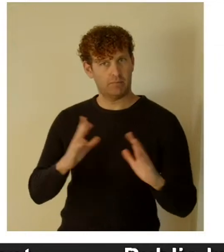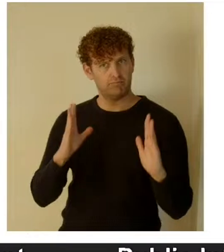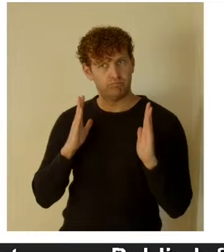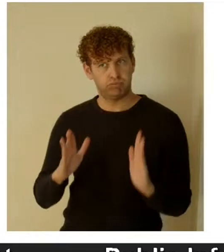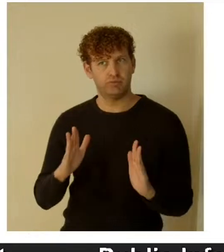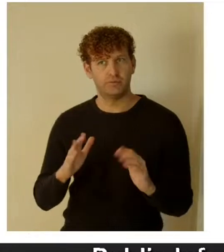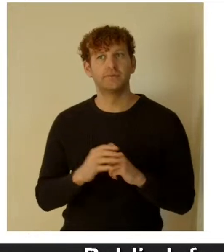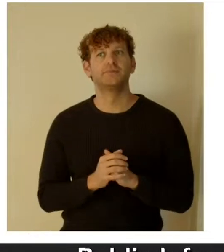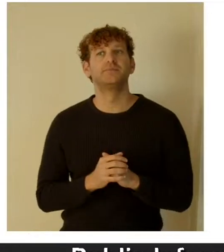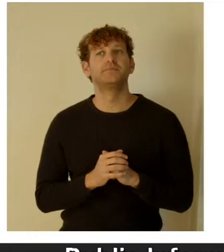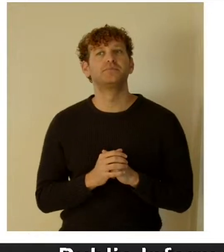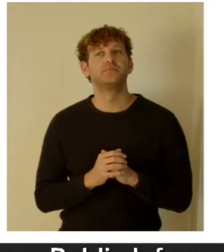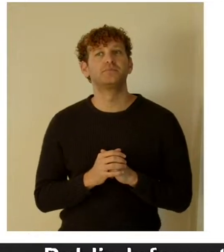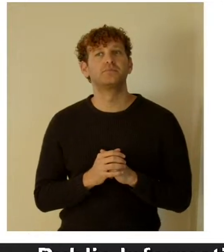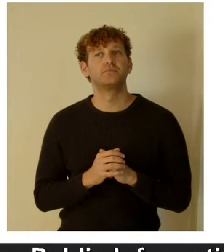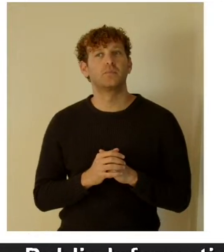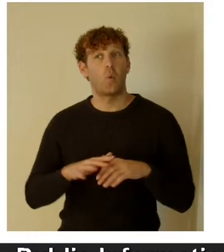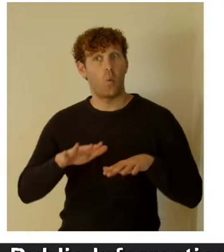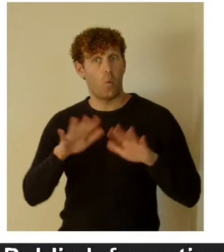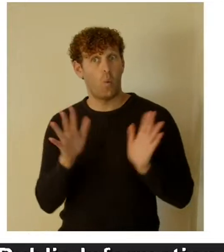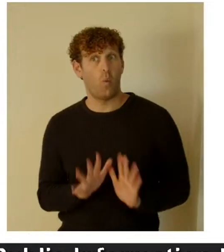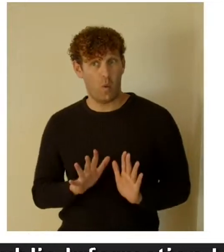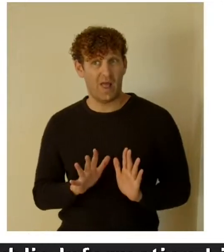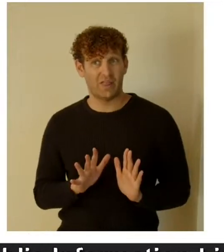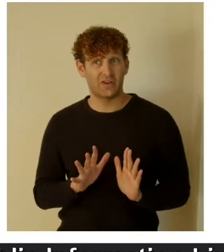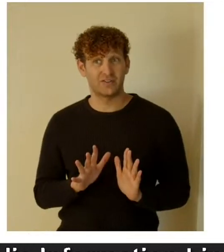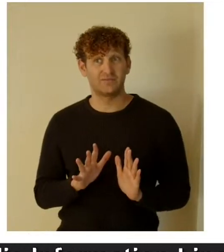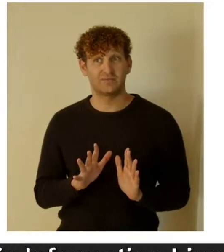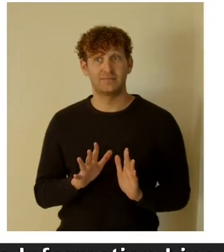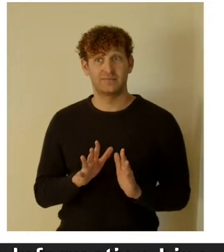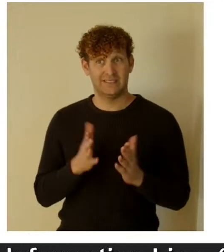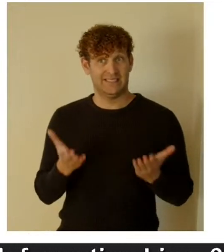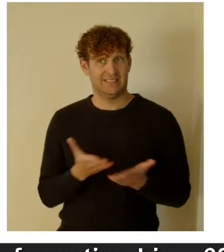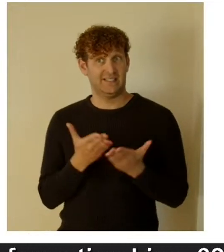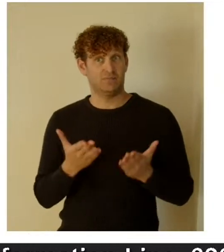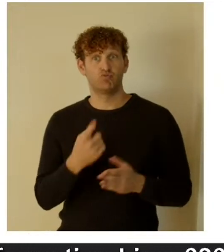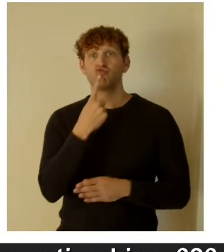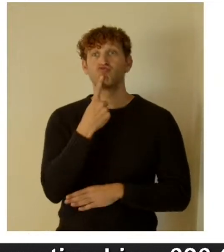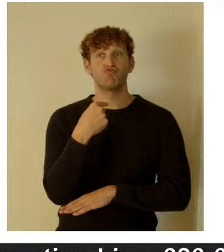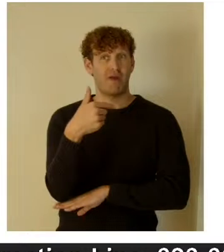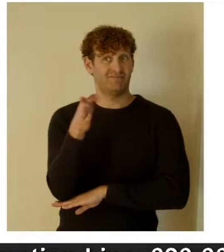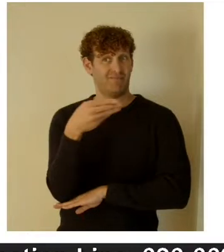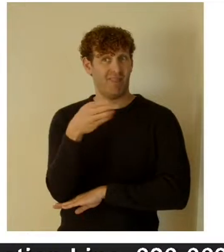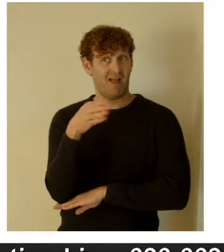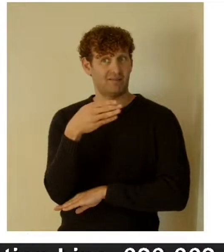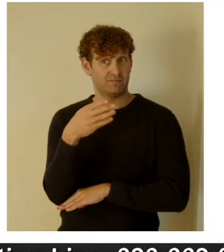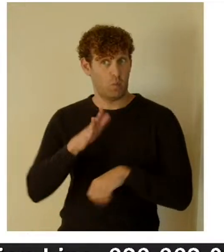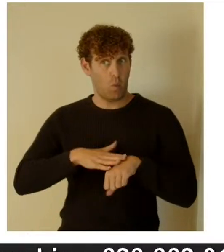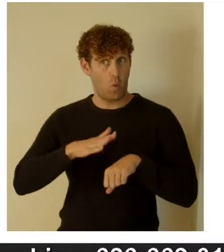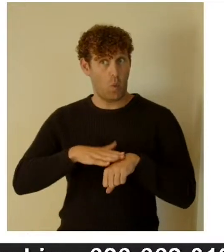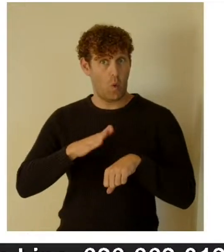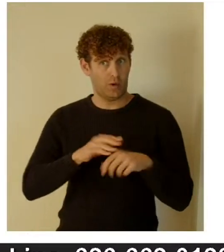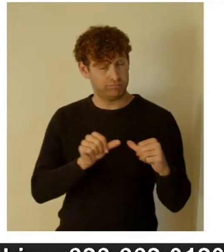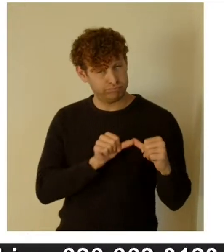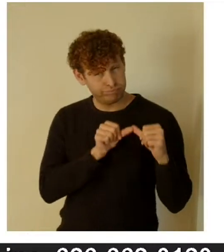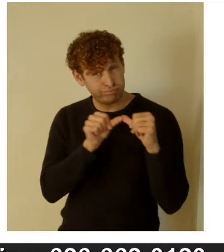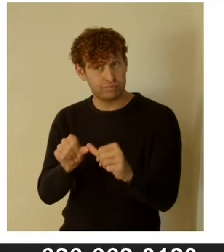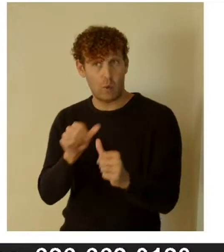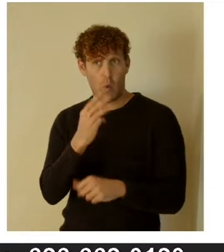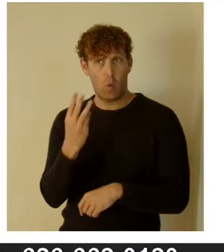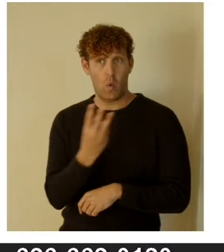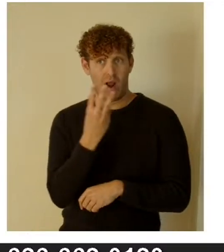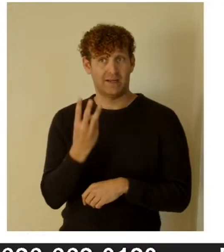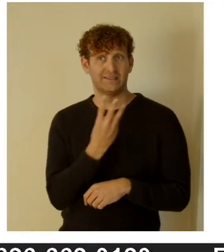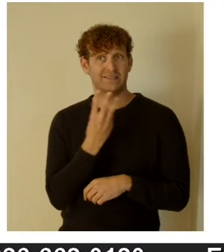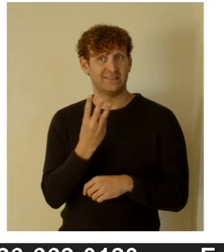in Oxnard has put us under a red flag warning, and that red flag warning will continue until Wednesday. What we're expecting over the next